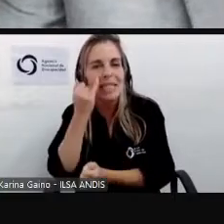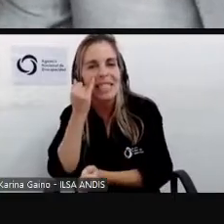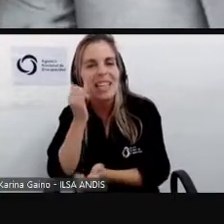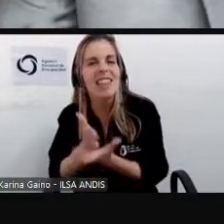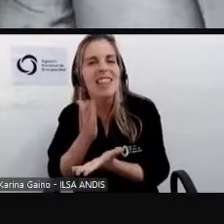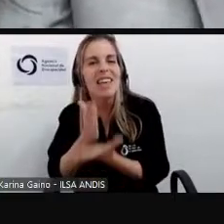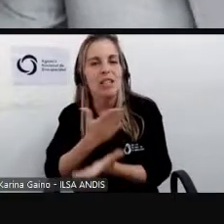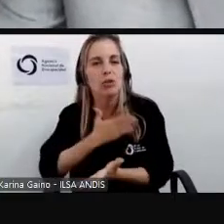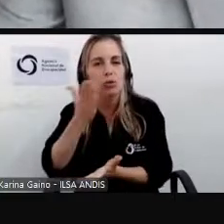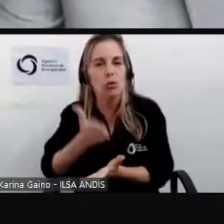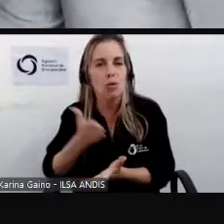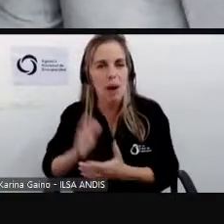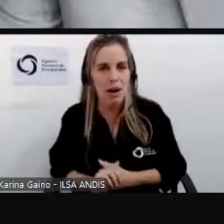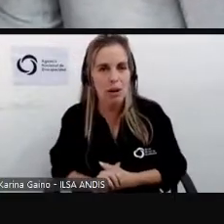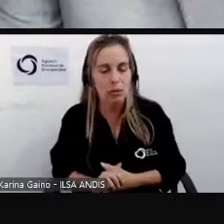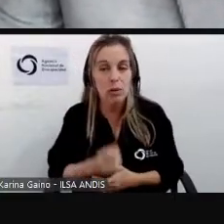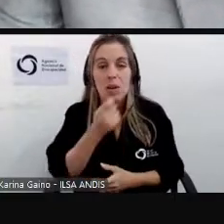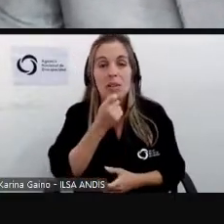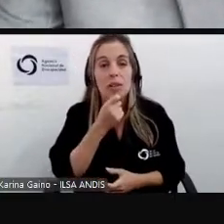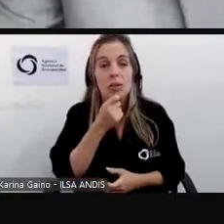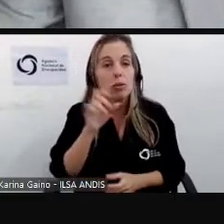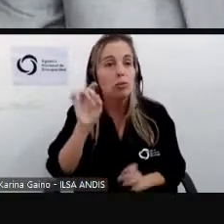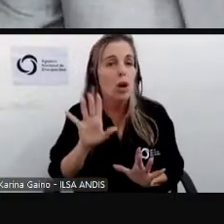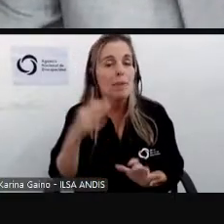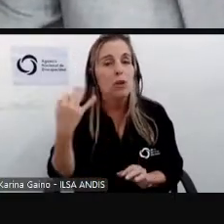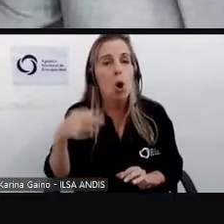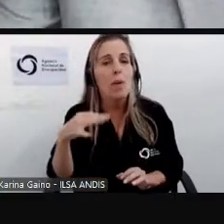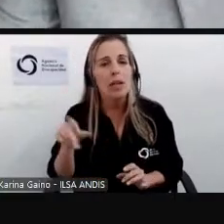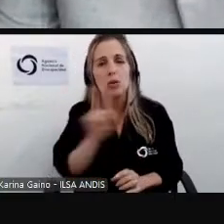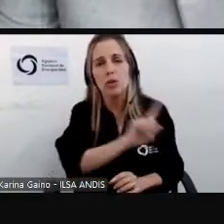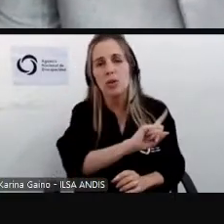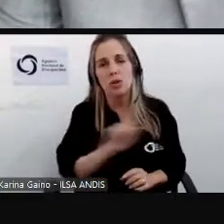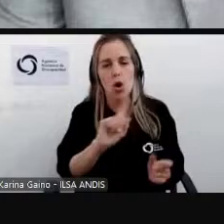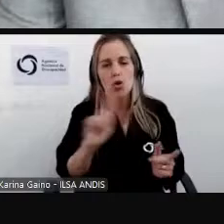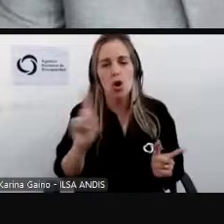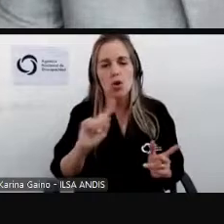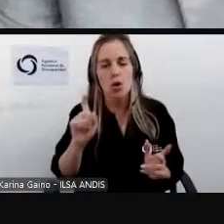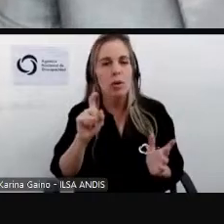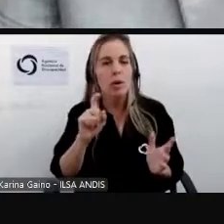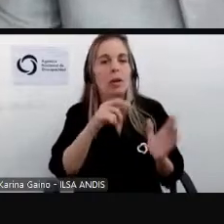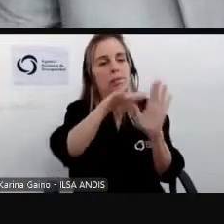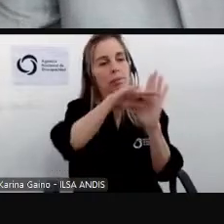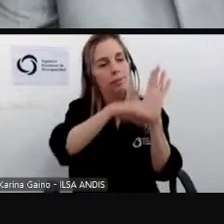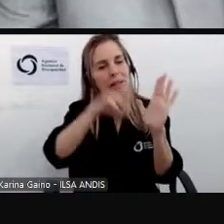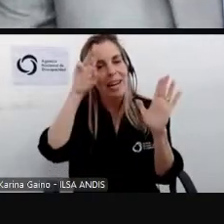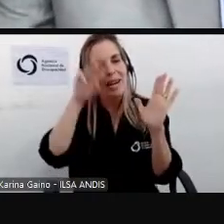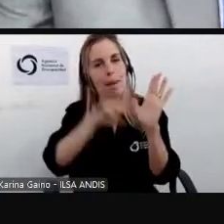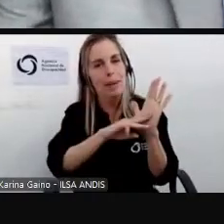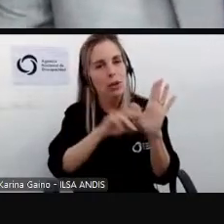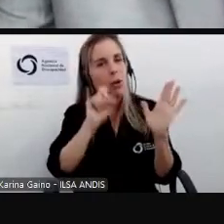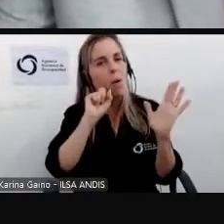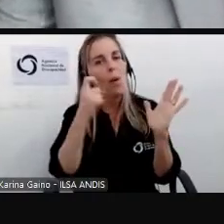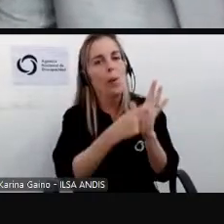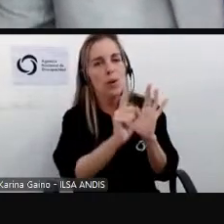discussion of the binding treaties of companies and human rights, whether they are obligations of failing to do or failing